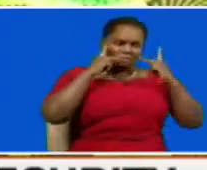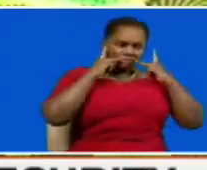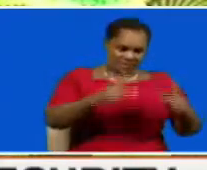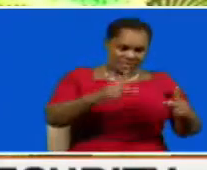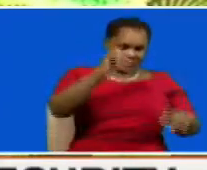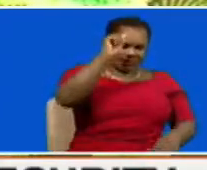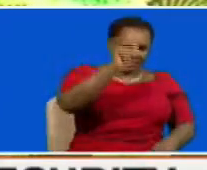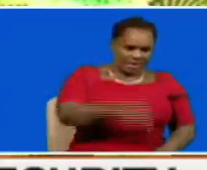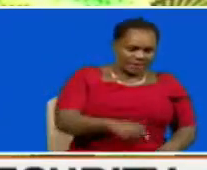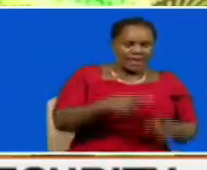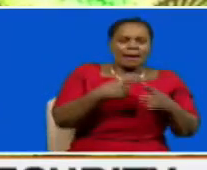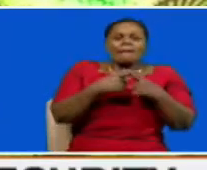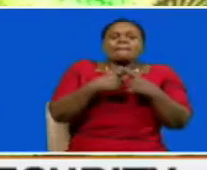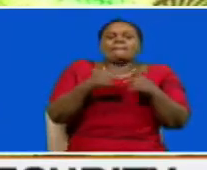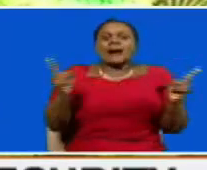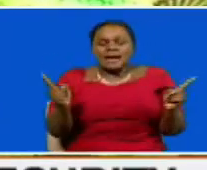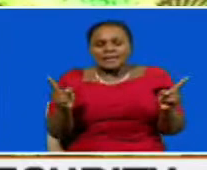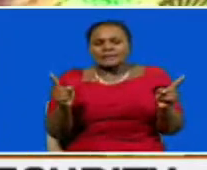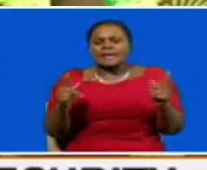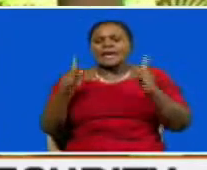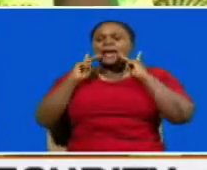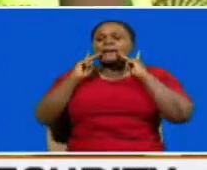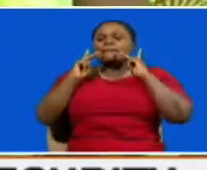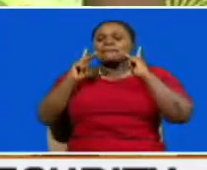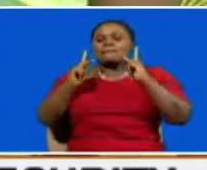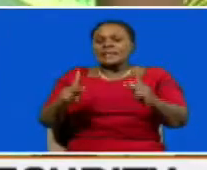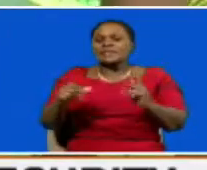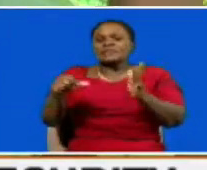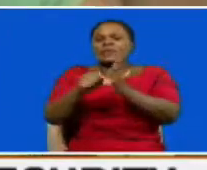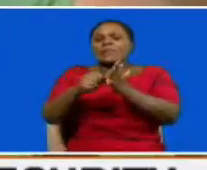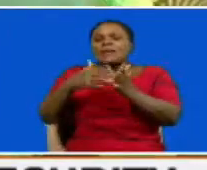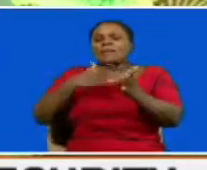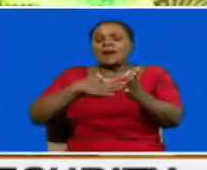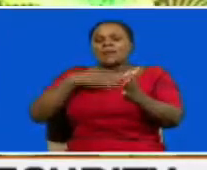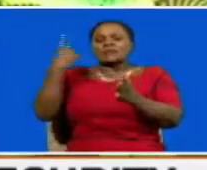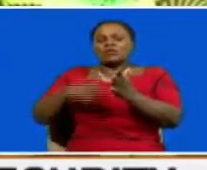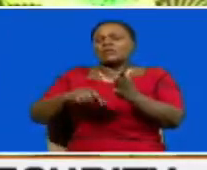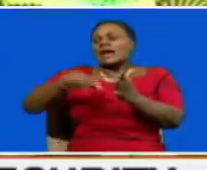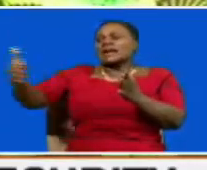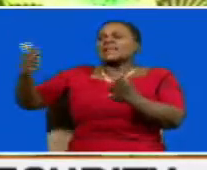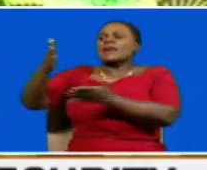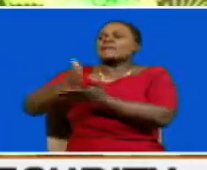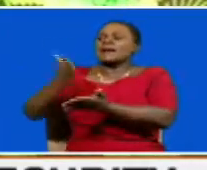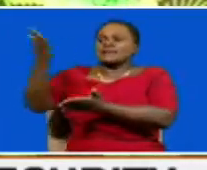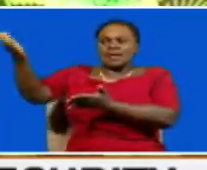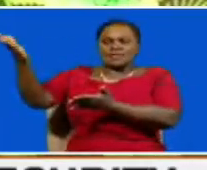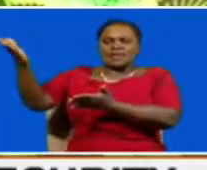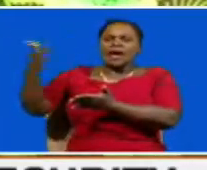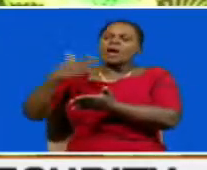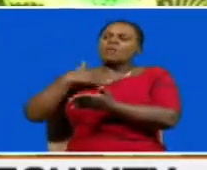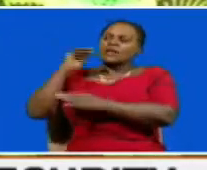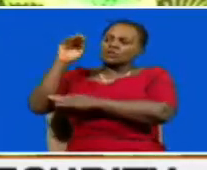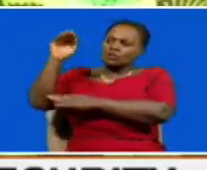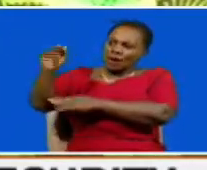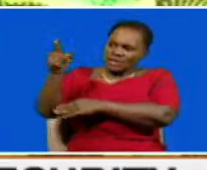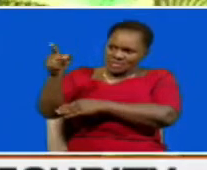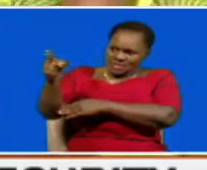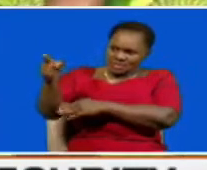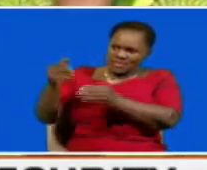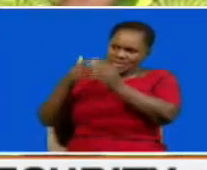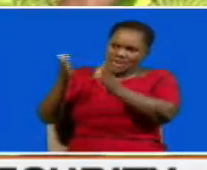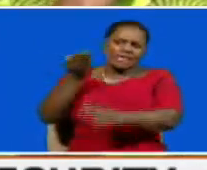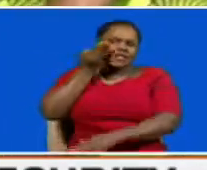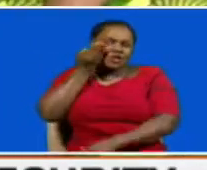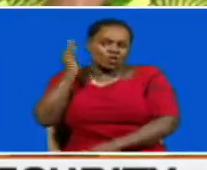amani. Lakini amani, shida yetu ya security ni ya ile upande. Tunataka kuwaomba hao leaders wa